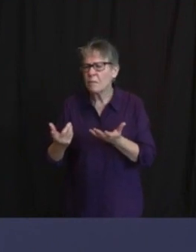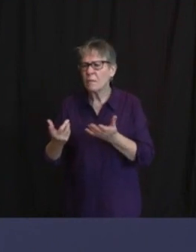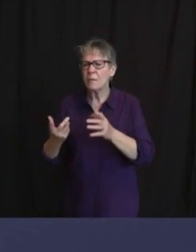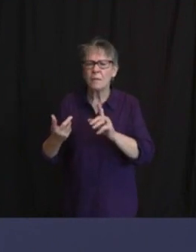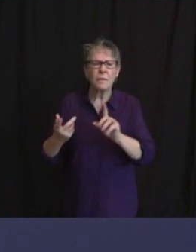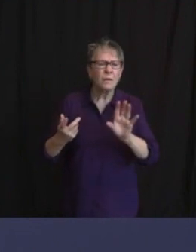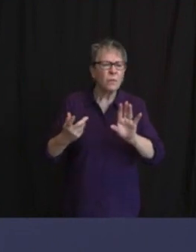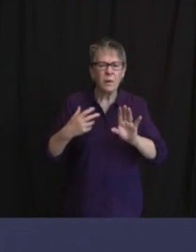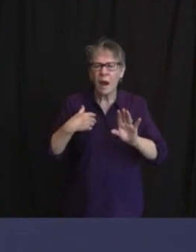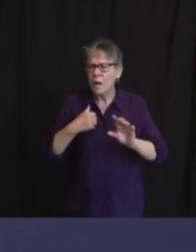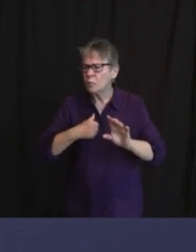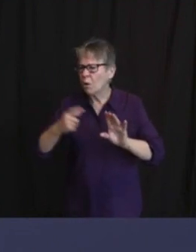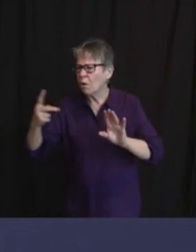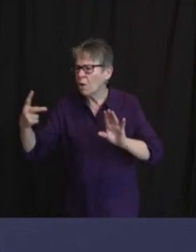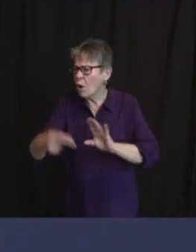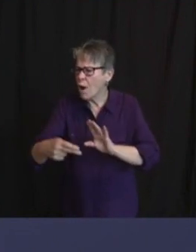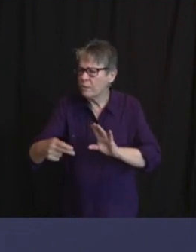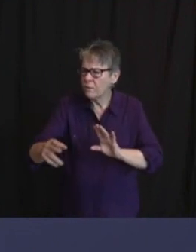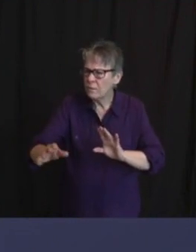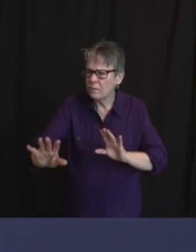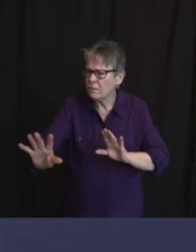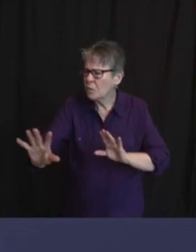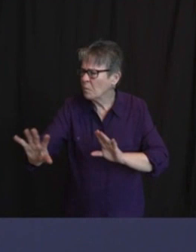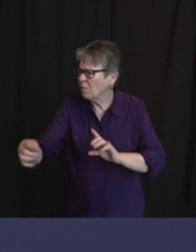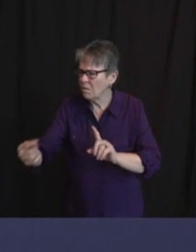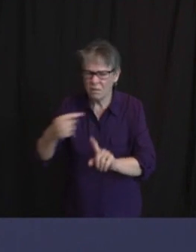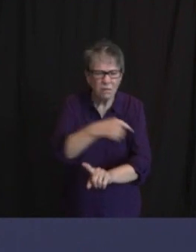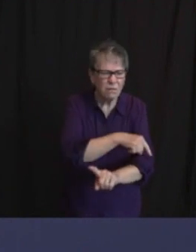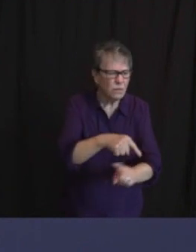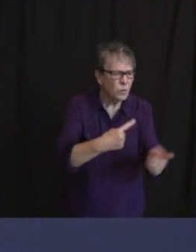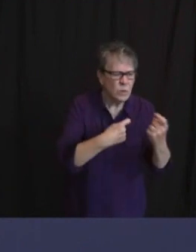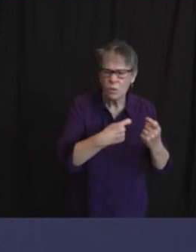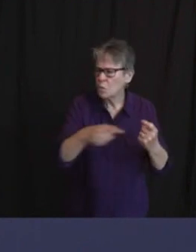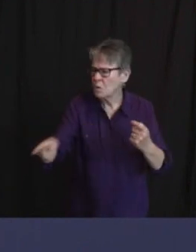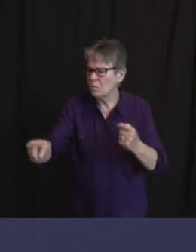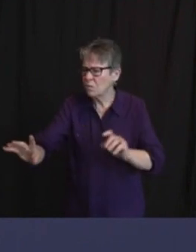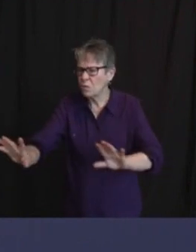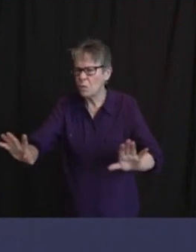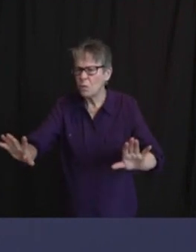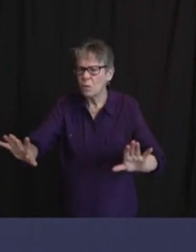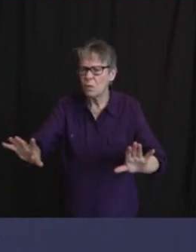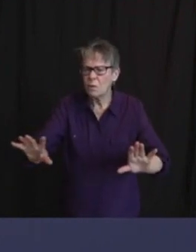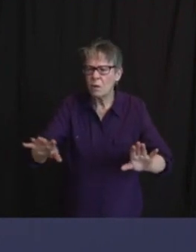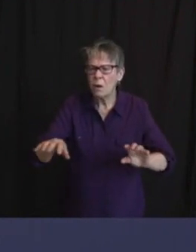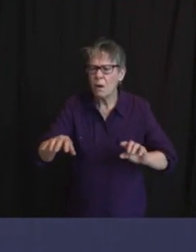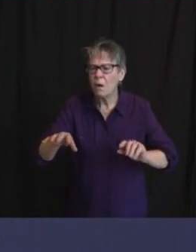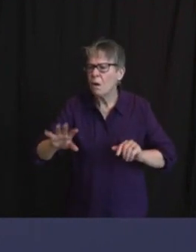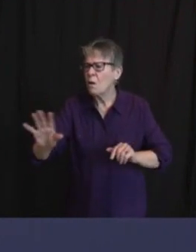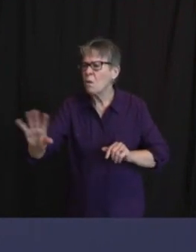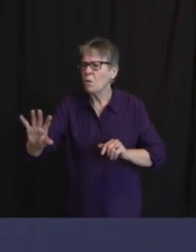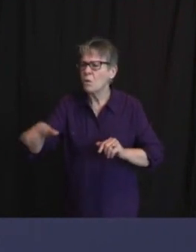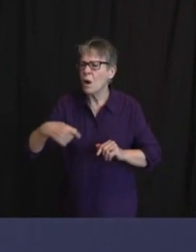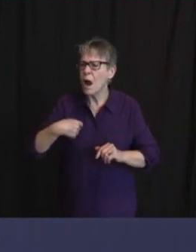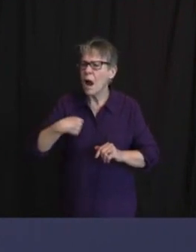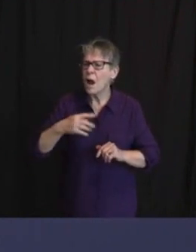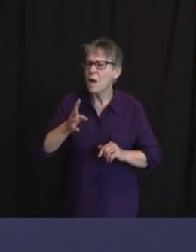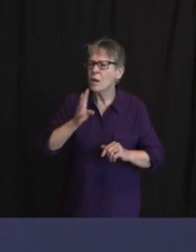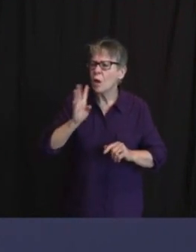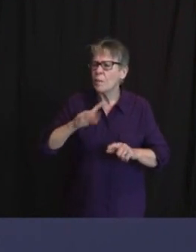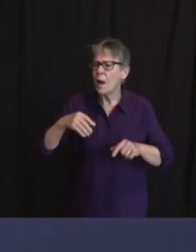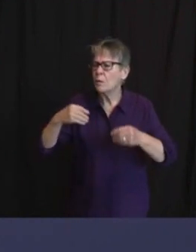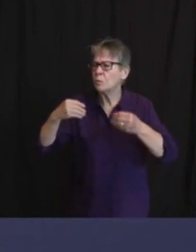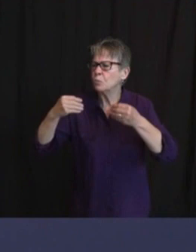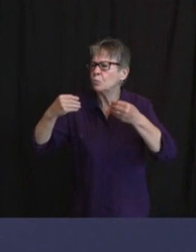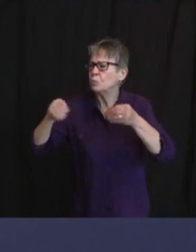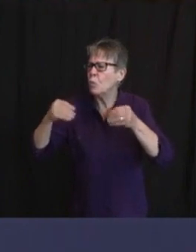Dave's question before we break here. Any other advice? You're in the supermarket, you see somebody not wearing a mask. What